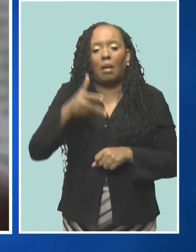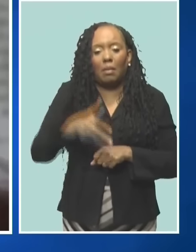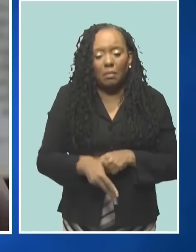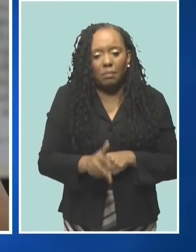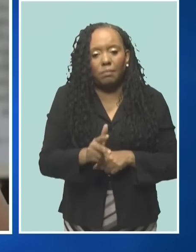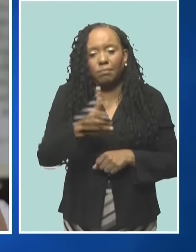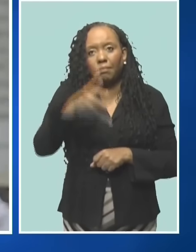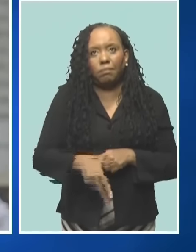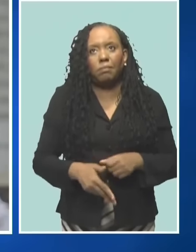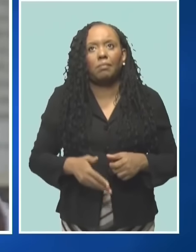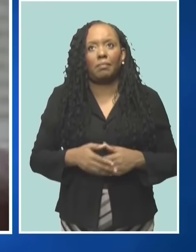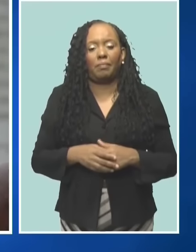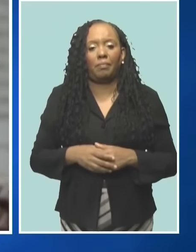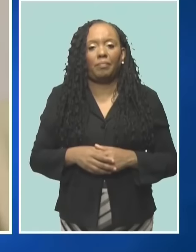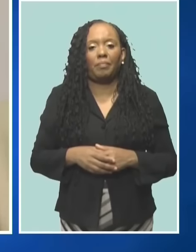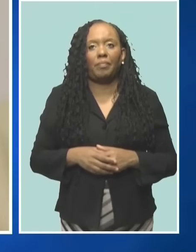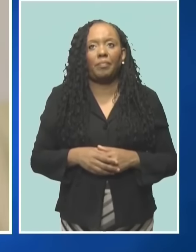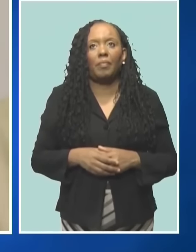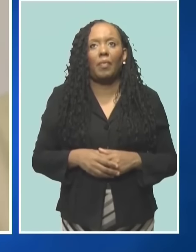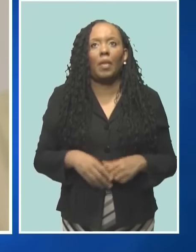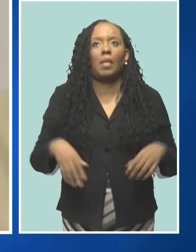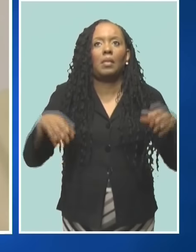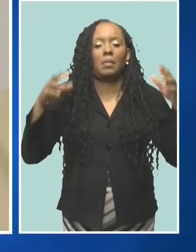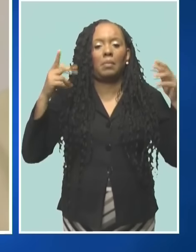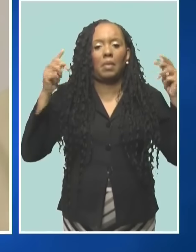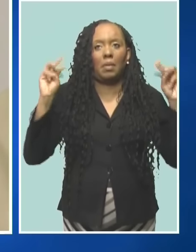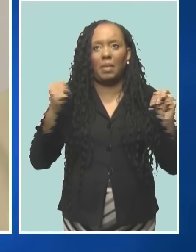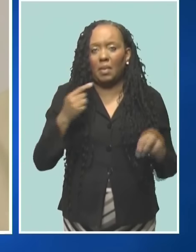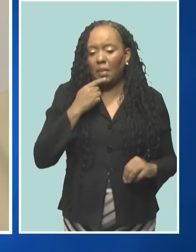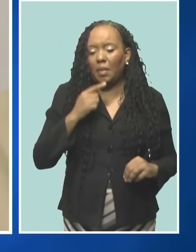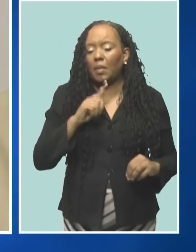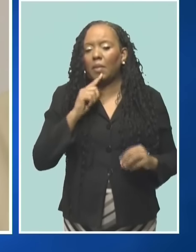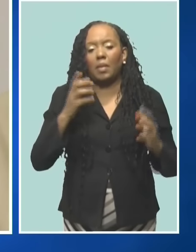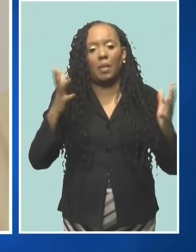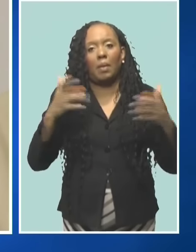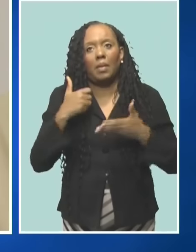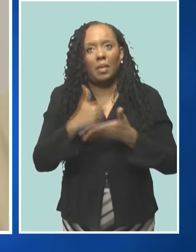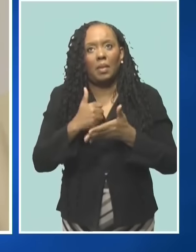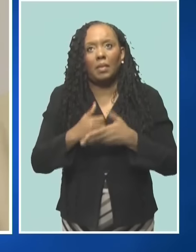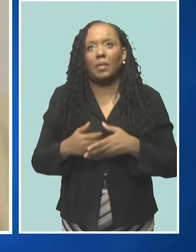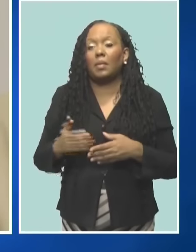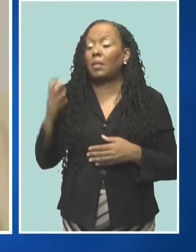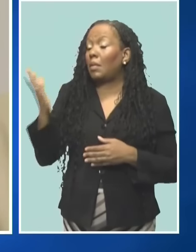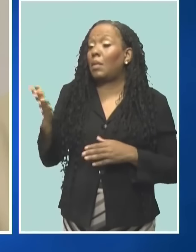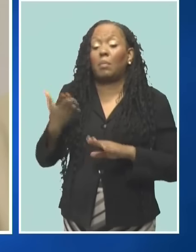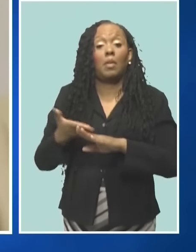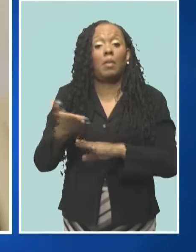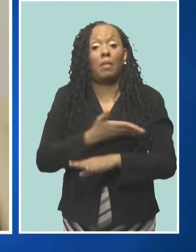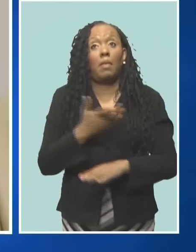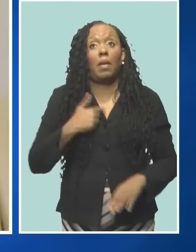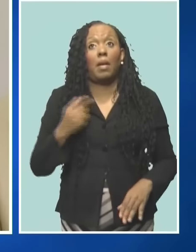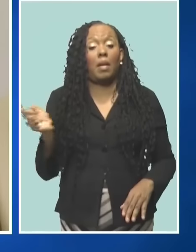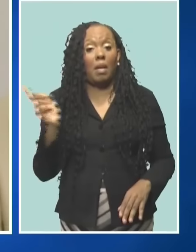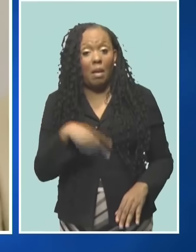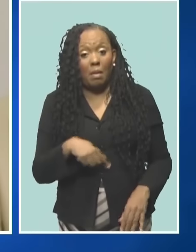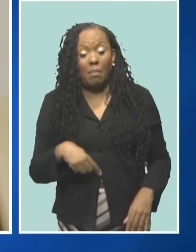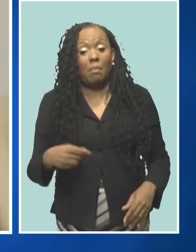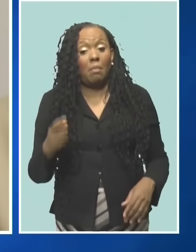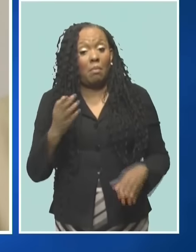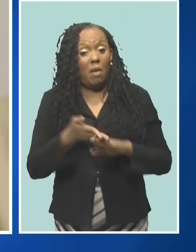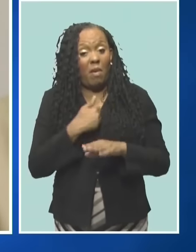the district. Prime Minister Mayor Amor Motley says she definitely wants to help her. Just before coming here, I was in my constituency